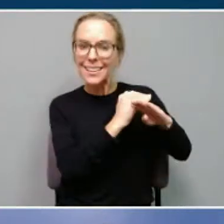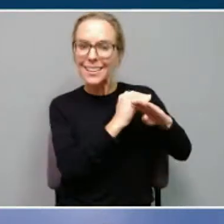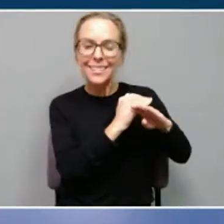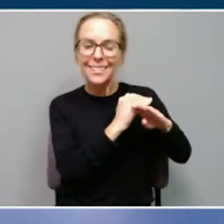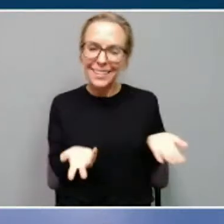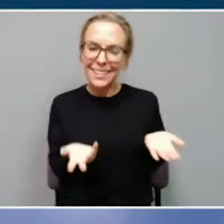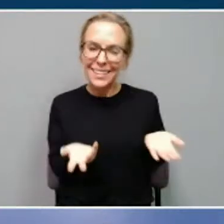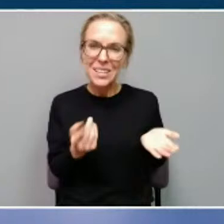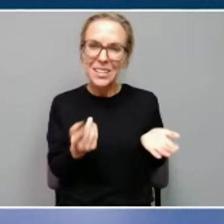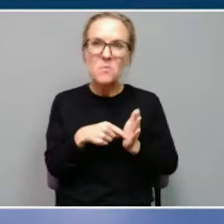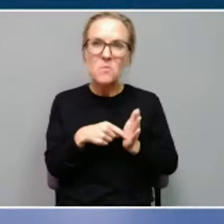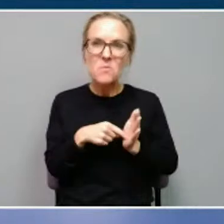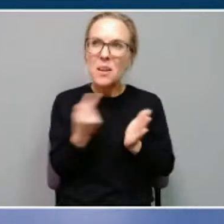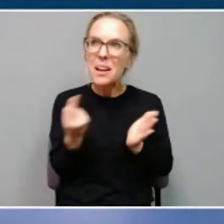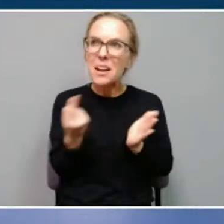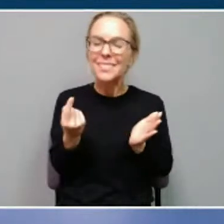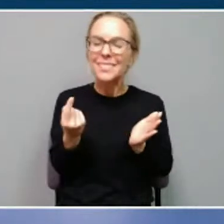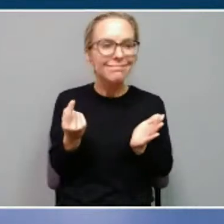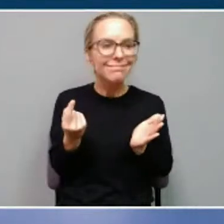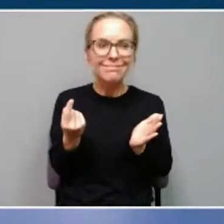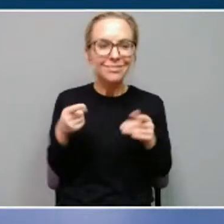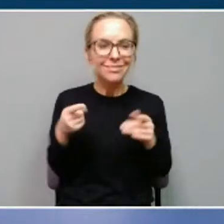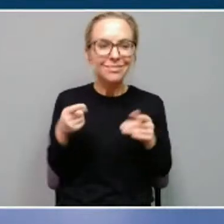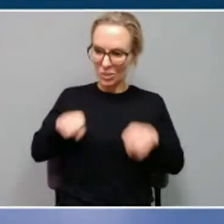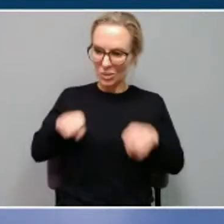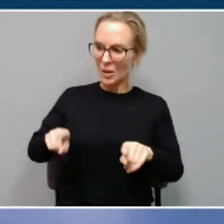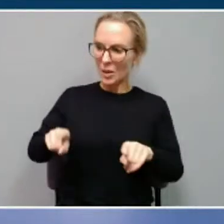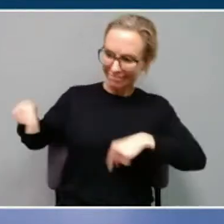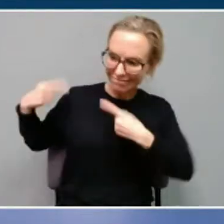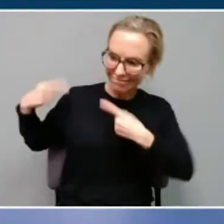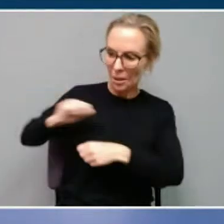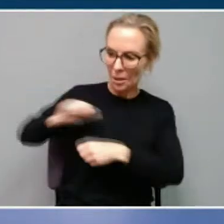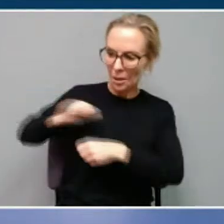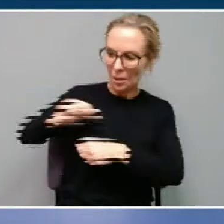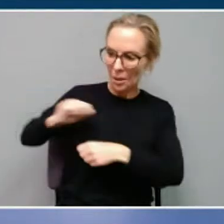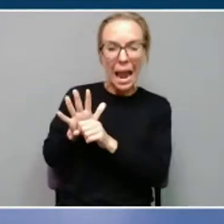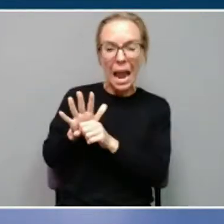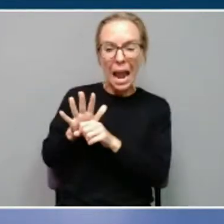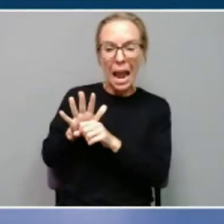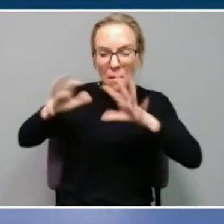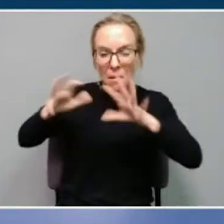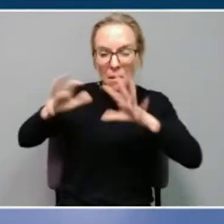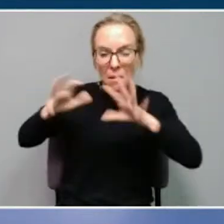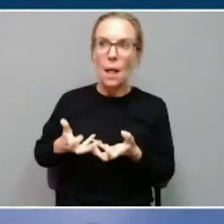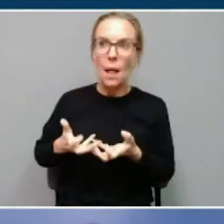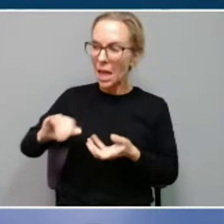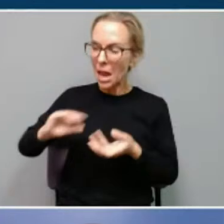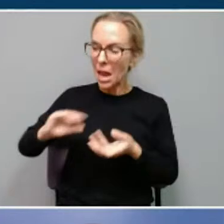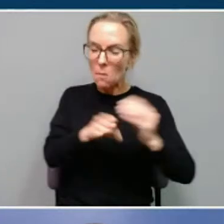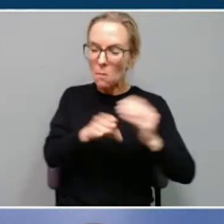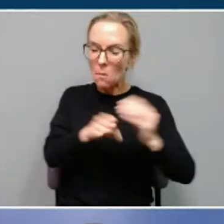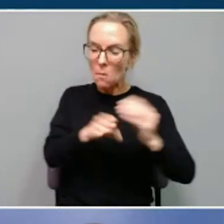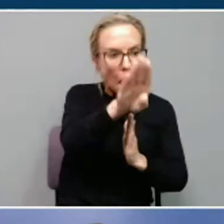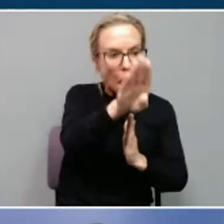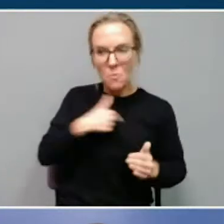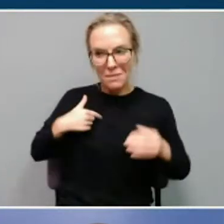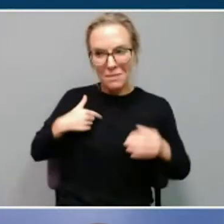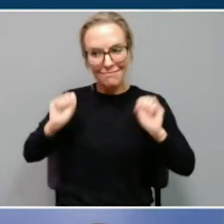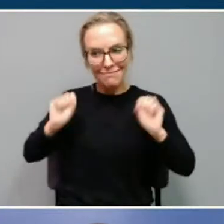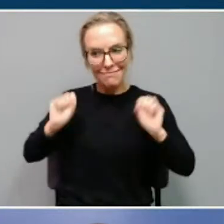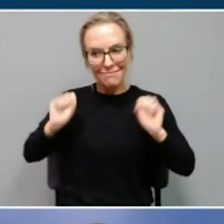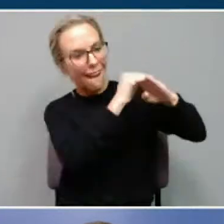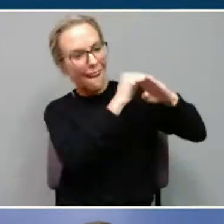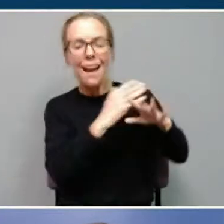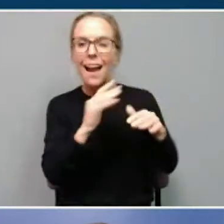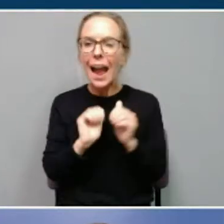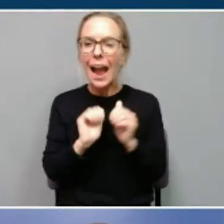in this pandemic when we are faced with the surge going up, and we could stop it simply by everybody getting